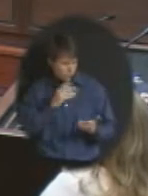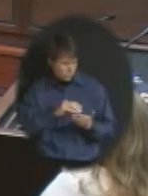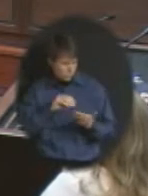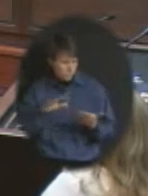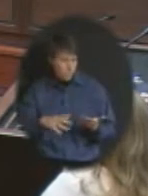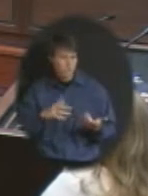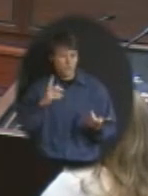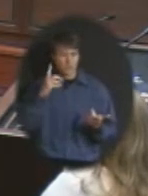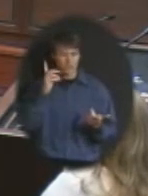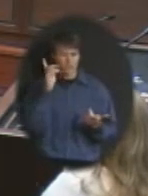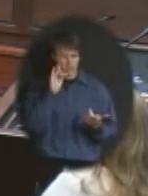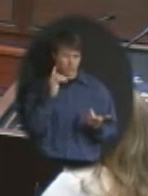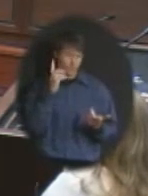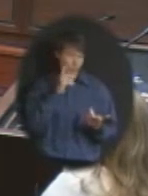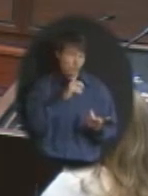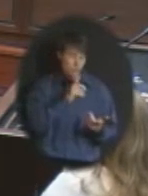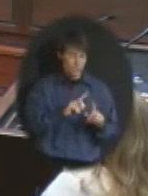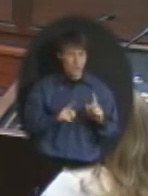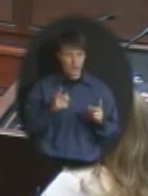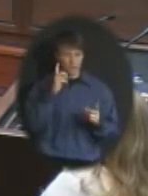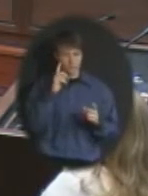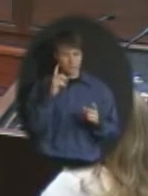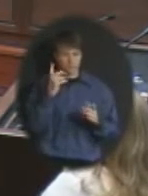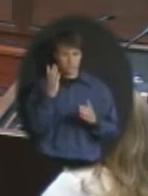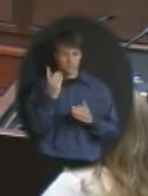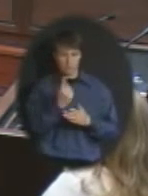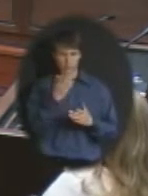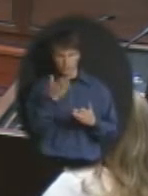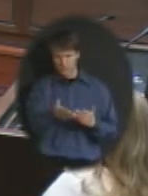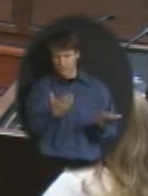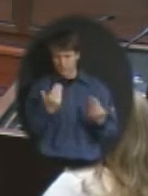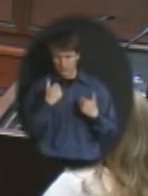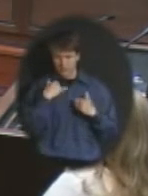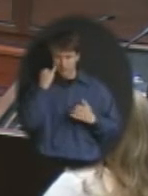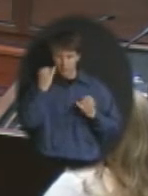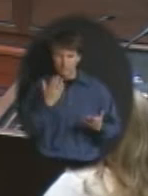it looks like for sure, but I think somebody out there probably does.